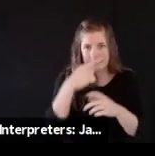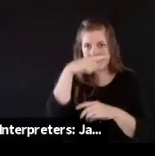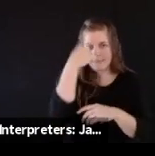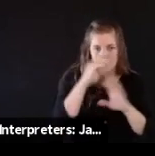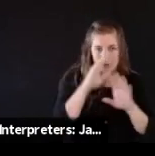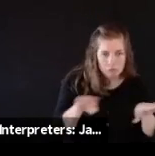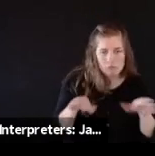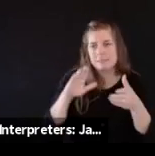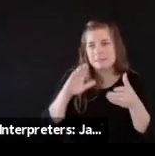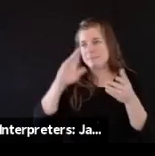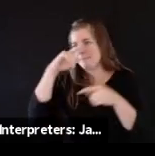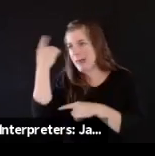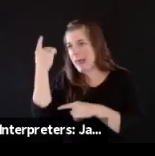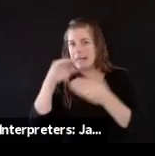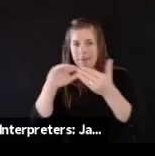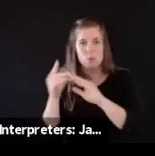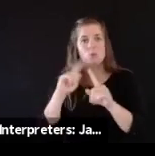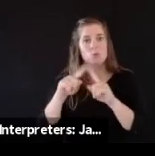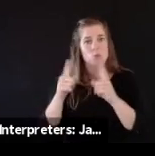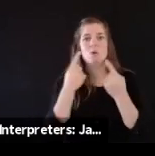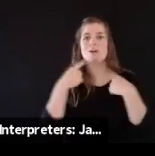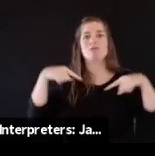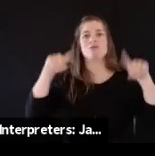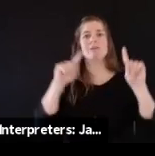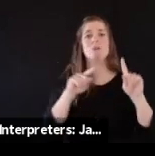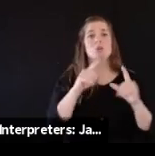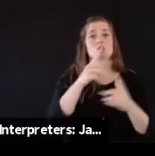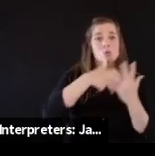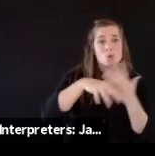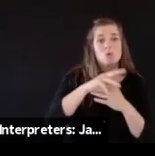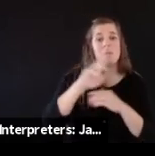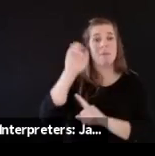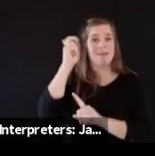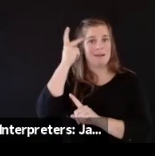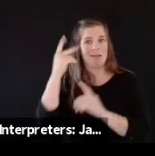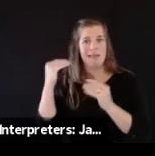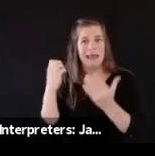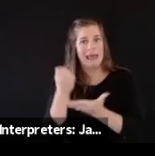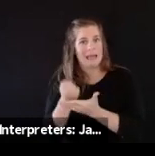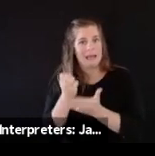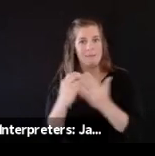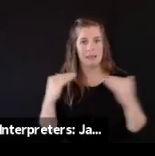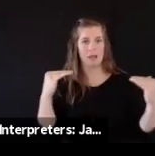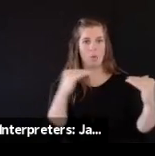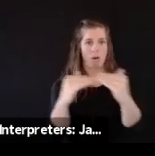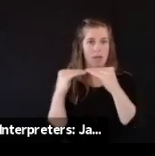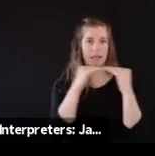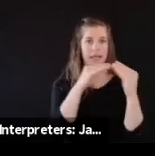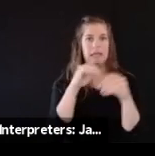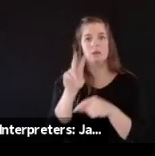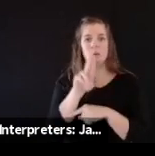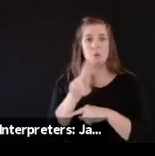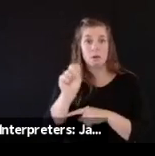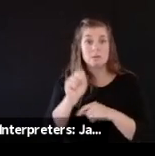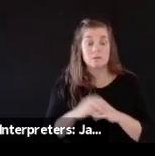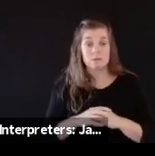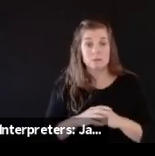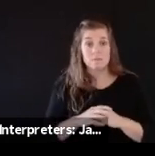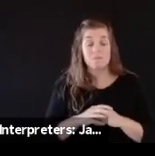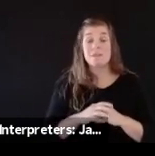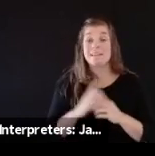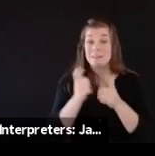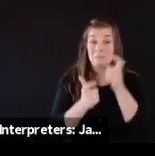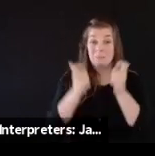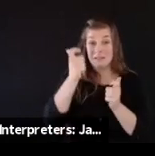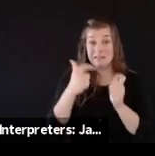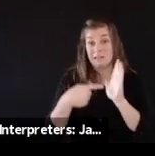communities to achieve social, political, and economic equality in the United States. The most prominent example of